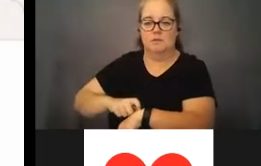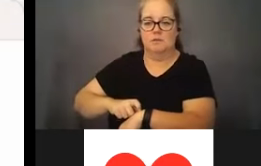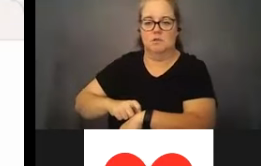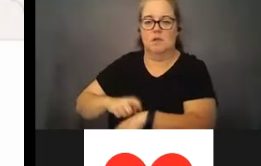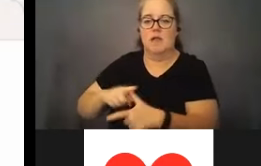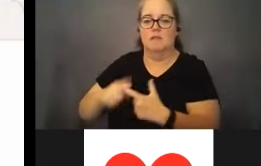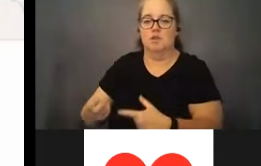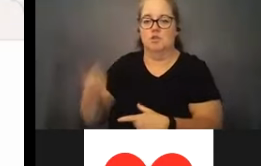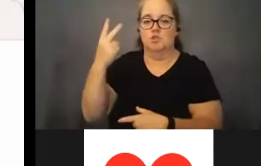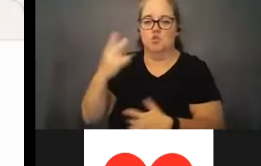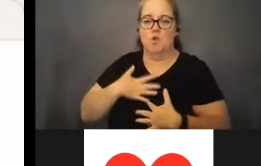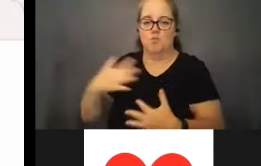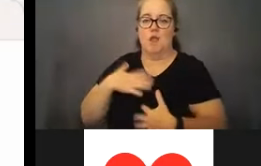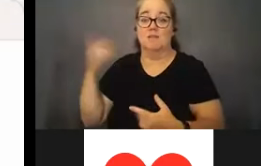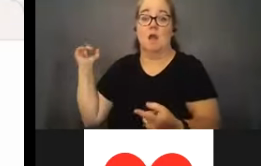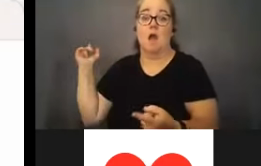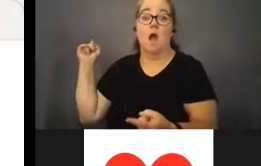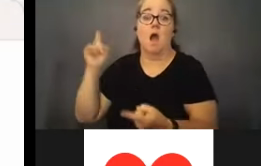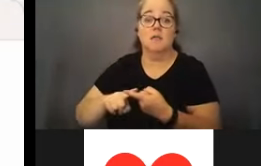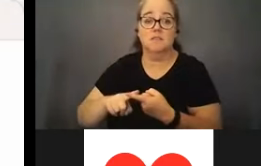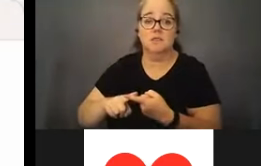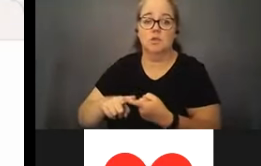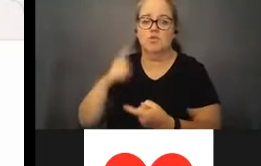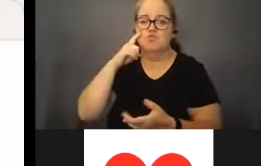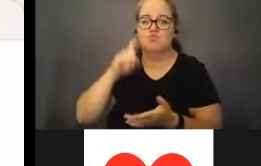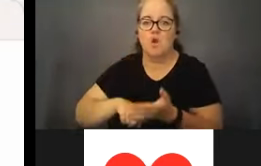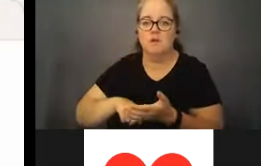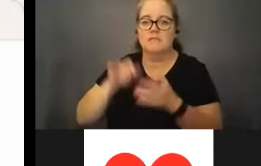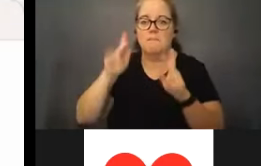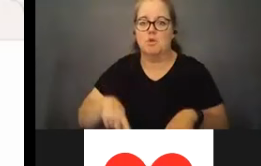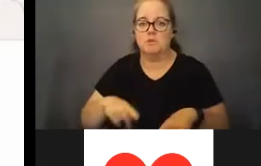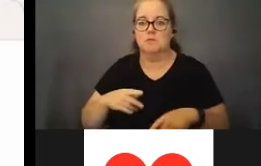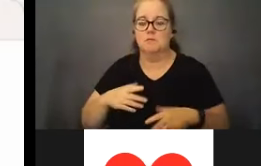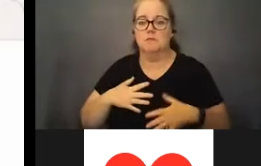breaths until you notice an obvious sign of life.